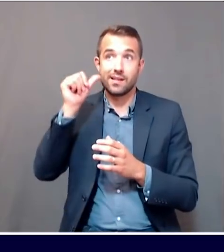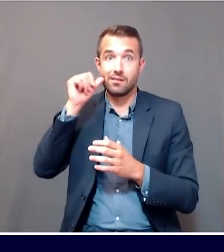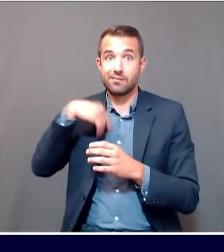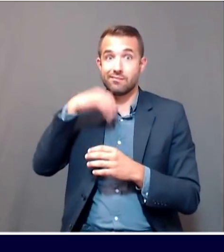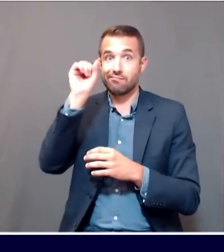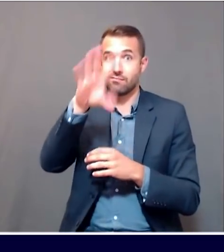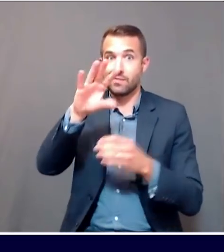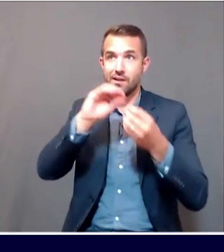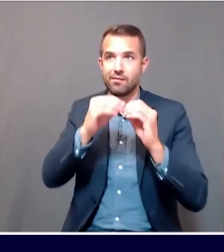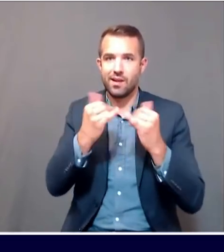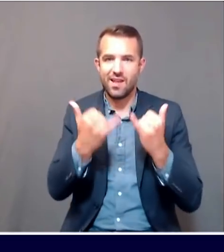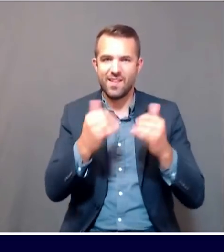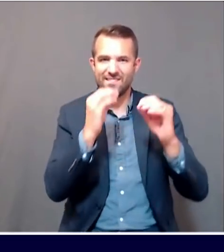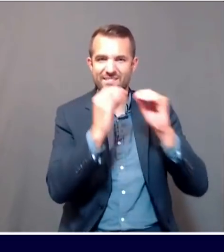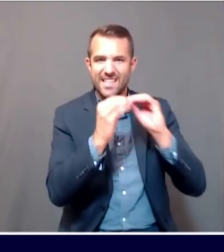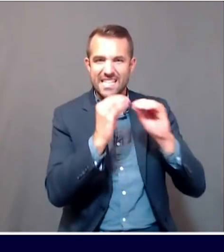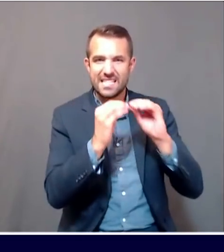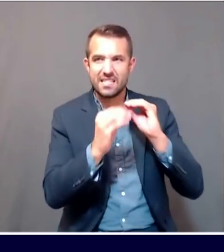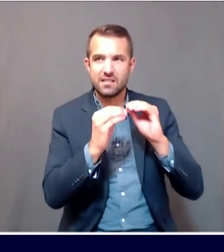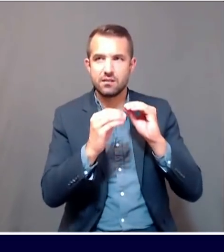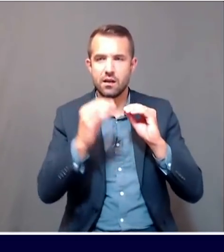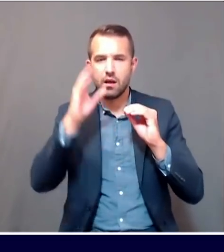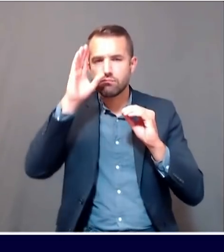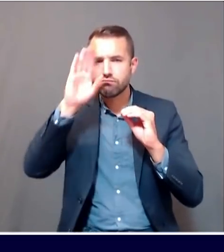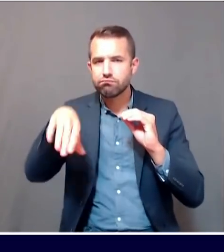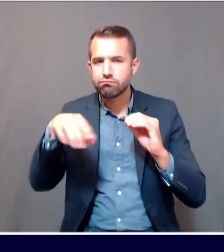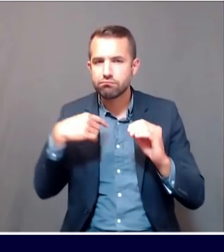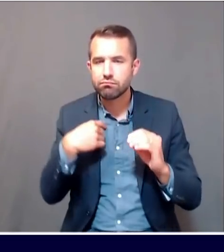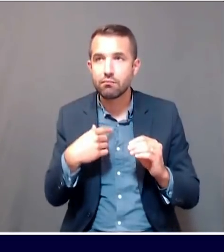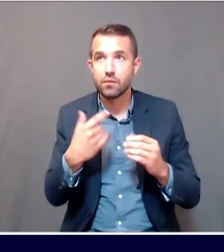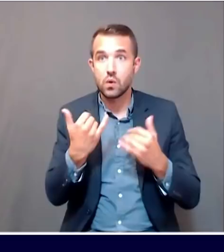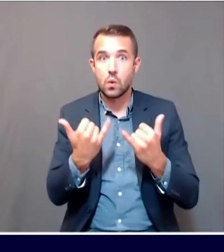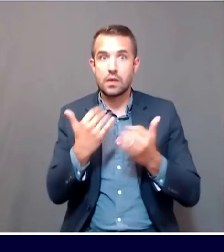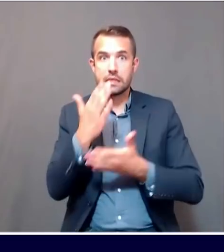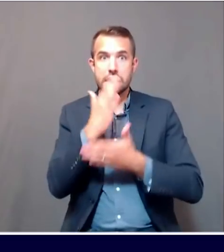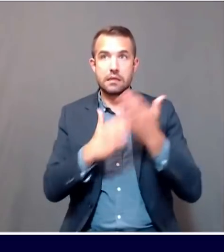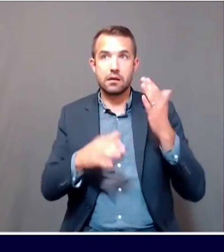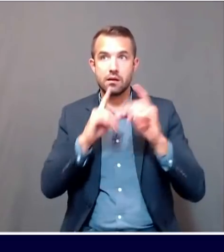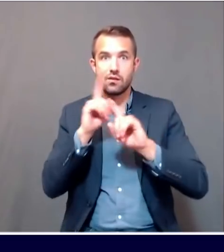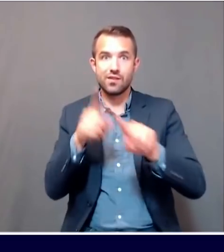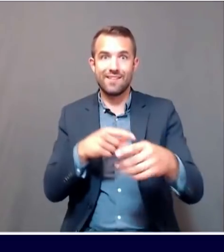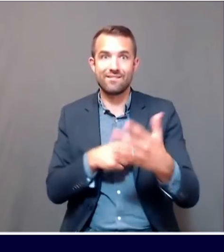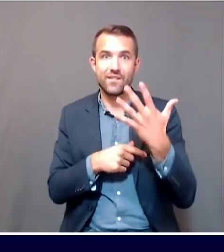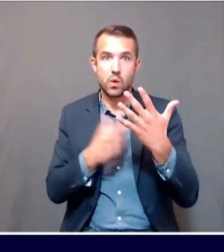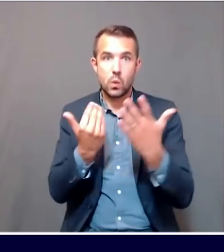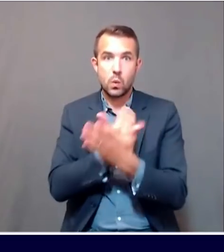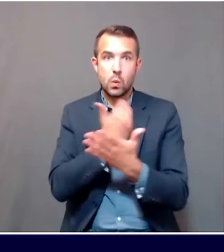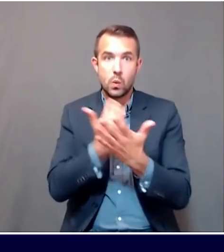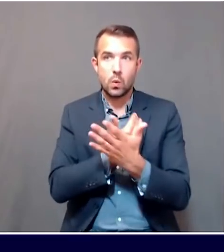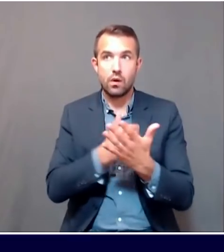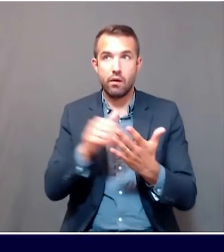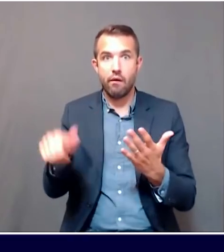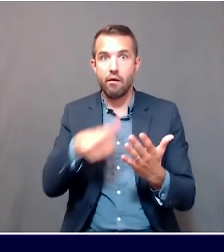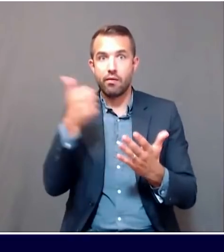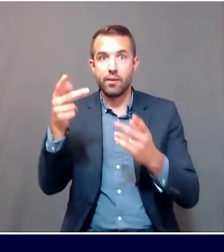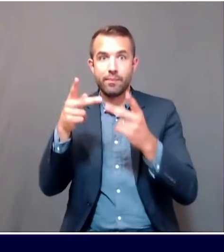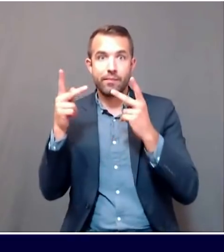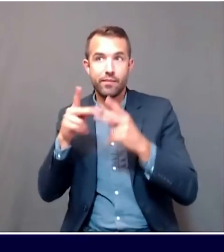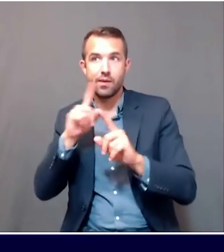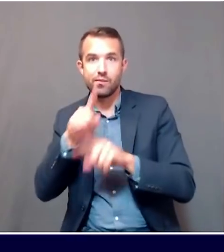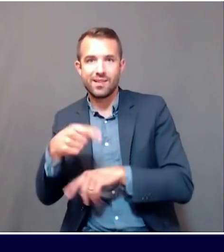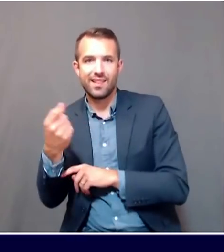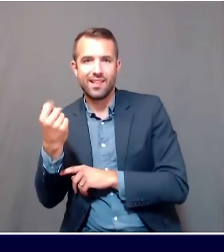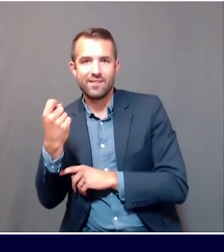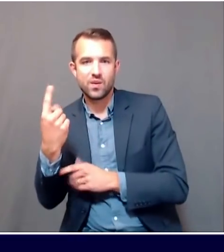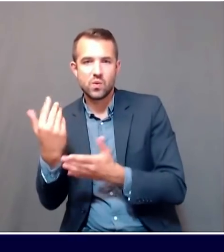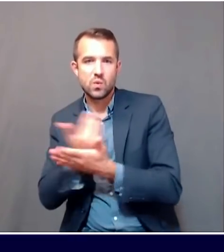in the media have reported 5 new cases, while others have said 11. Is there a way for us to know of the changes made so